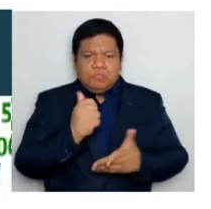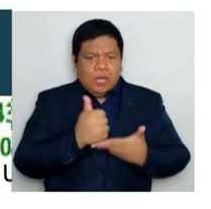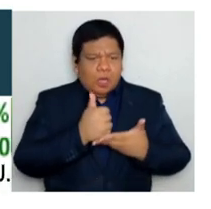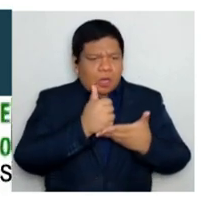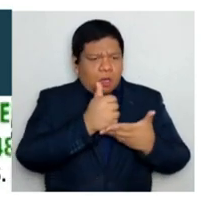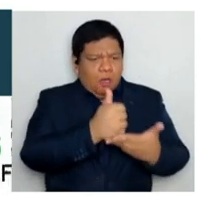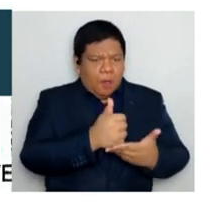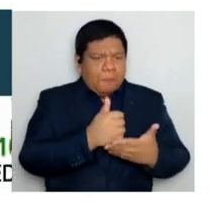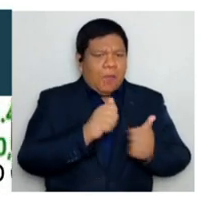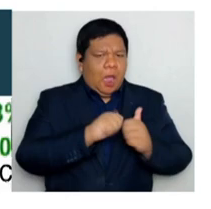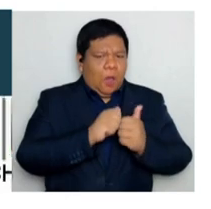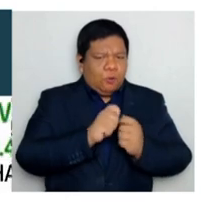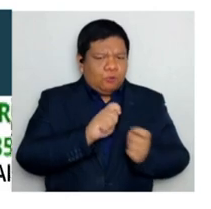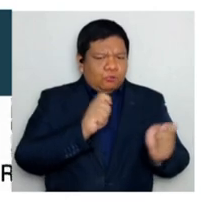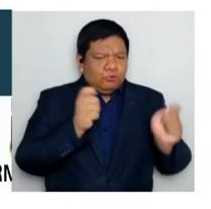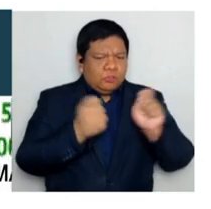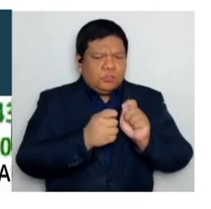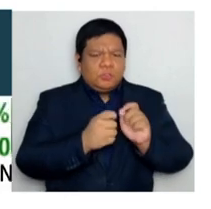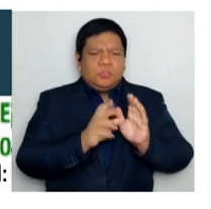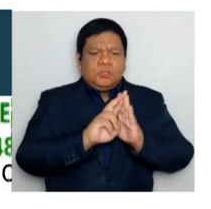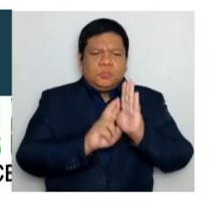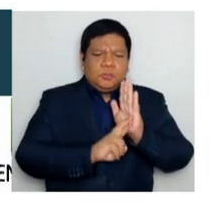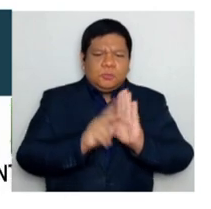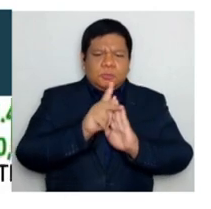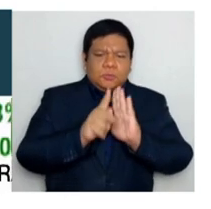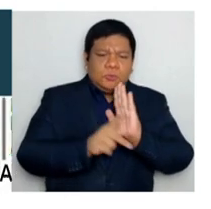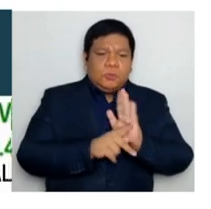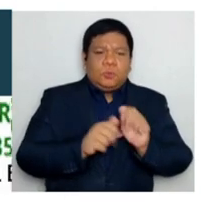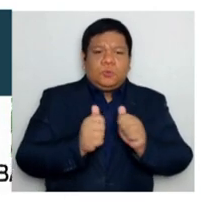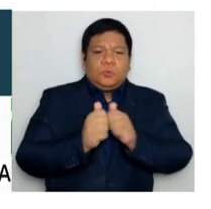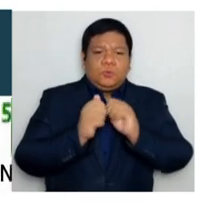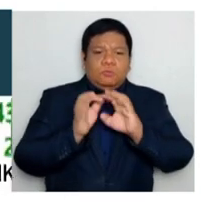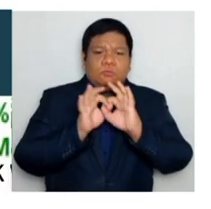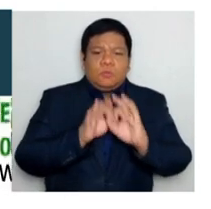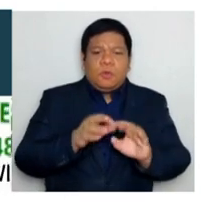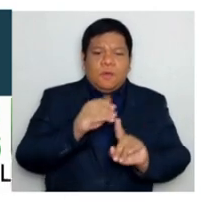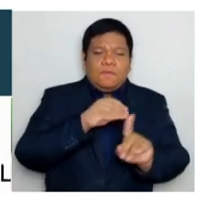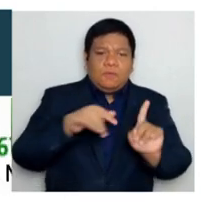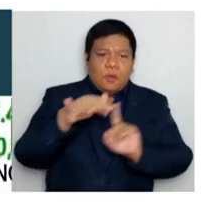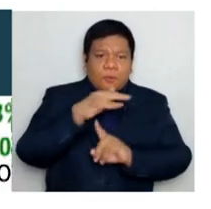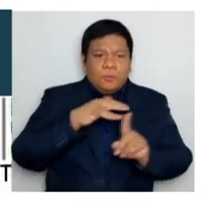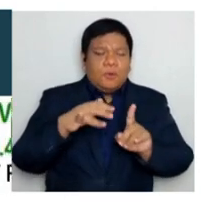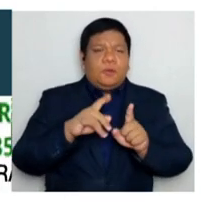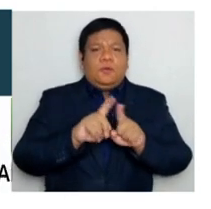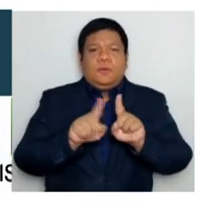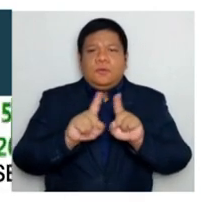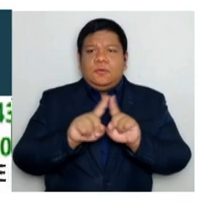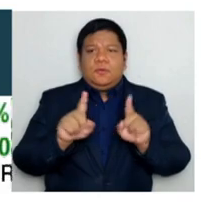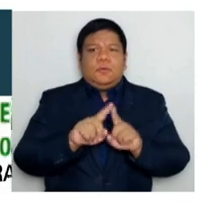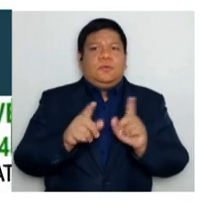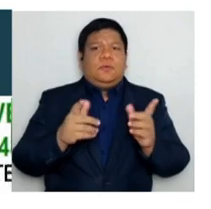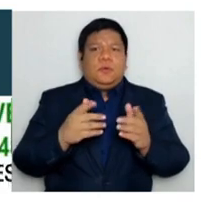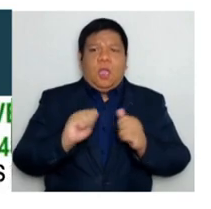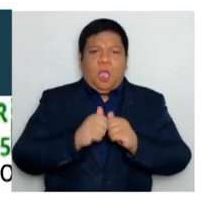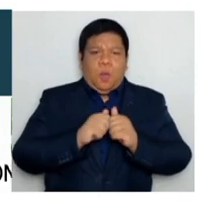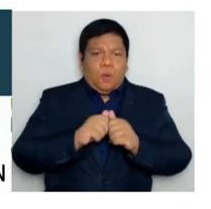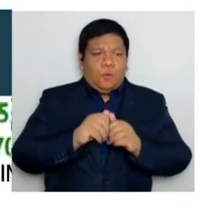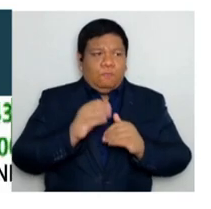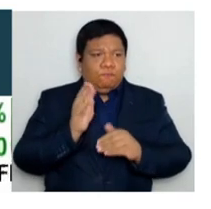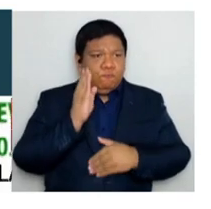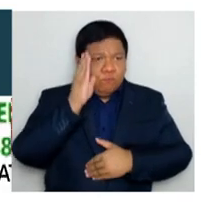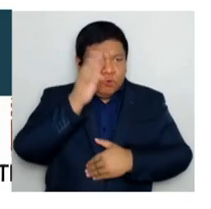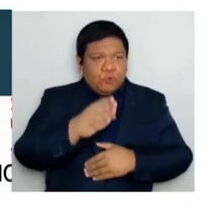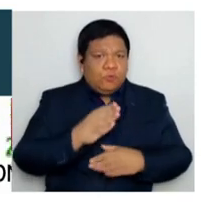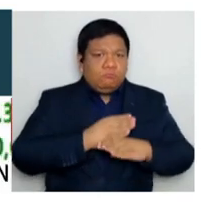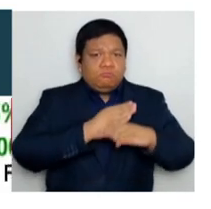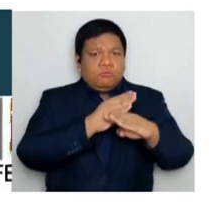the country's policies when it comes to environment and climate proofing our future. But when